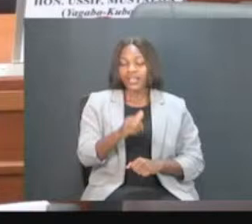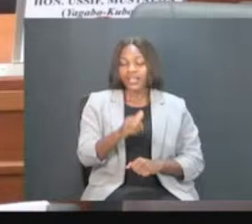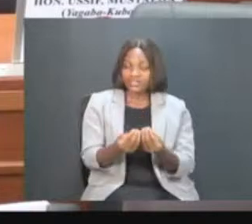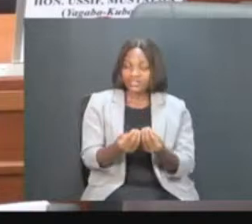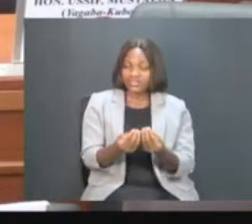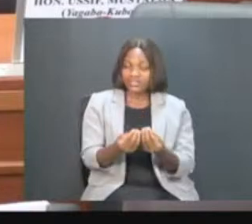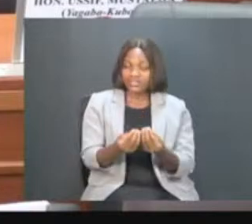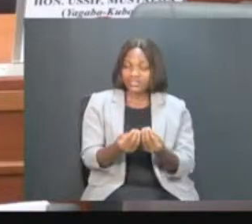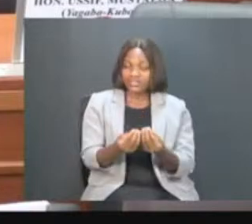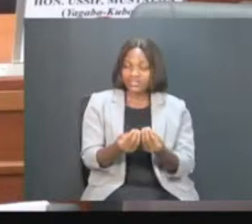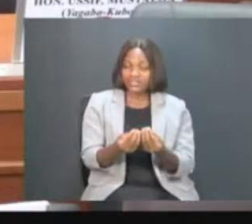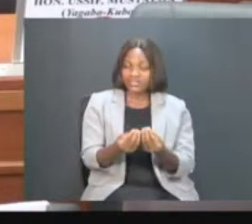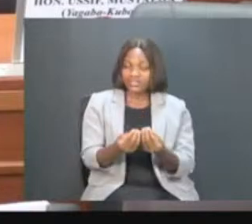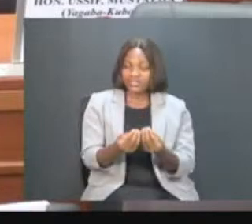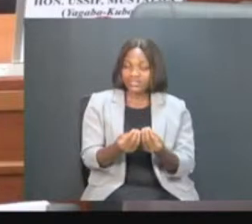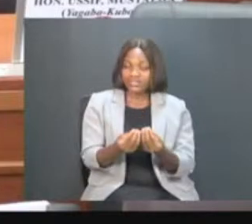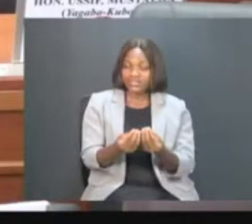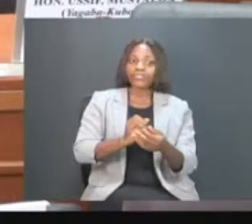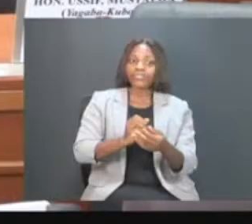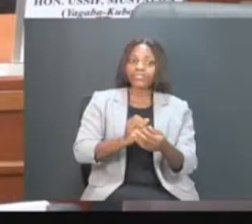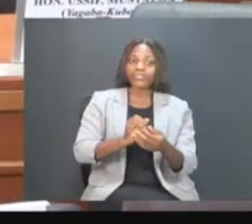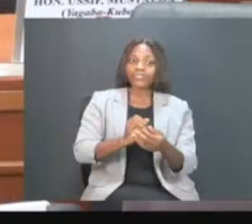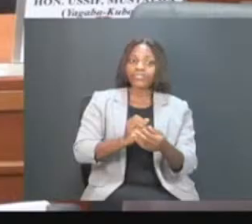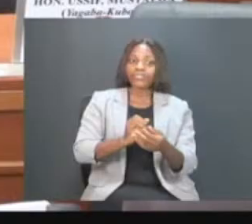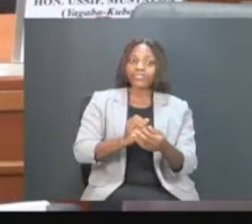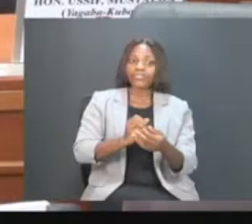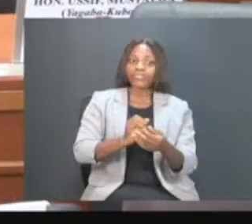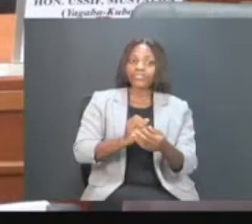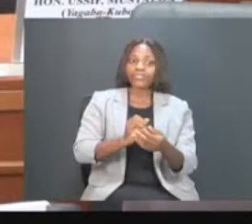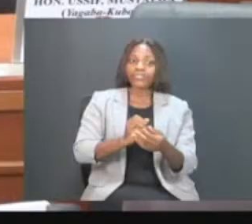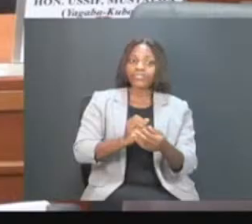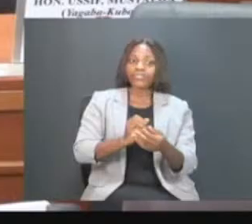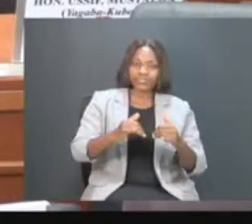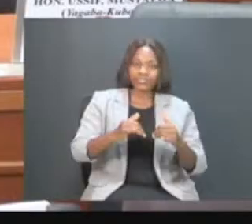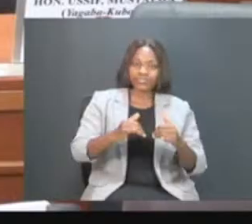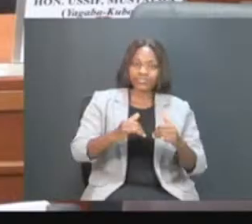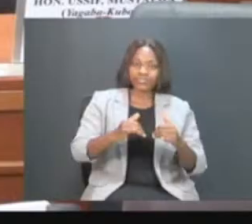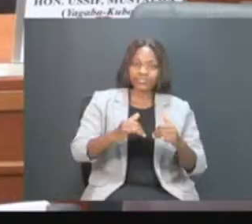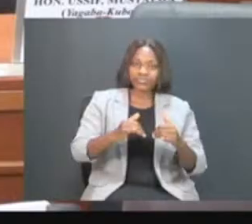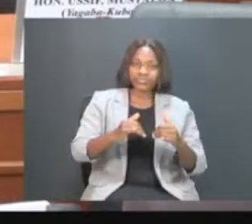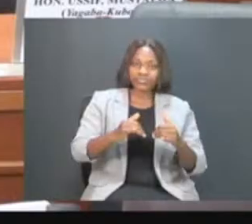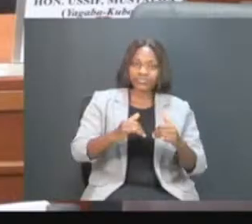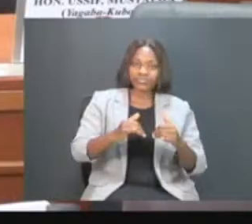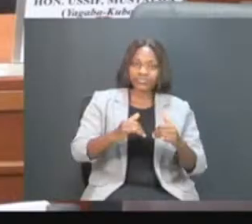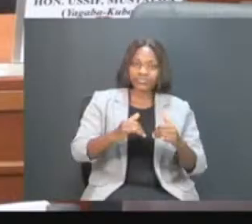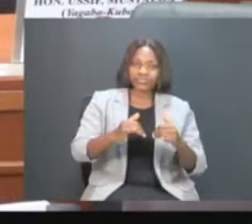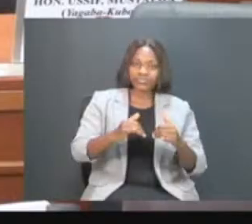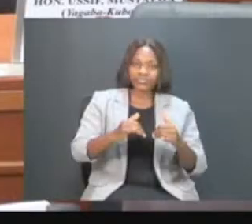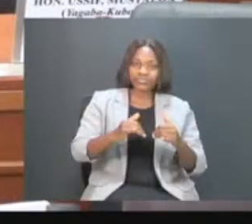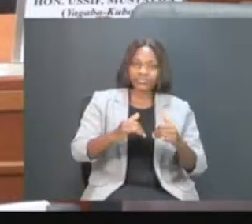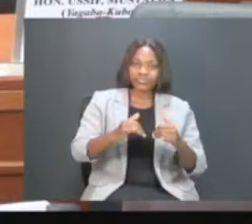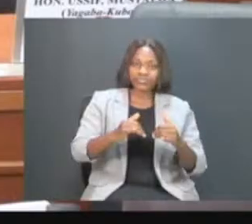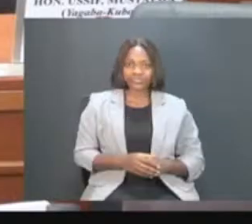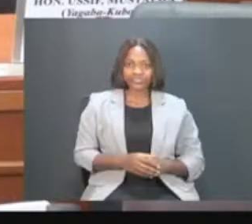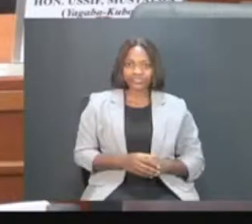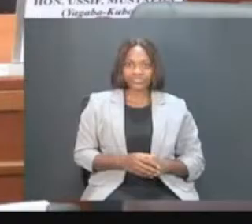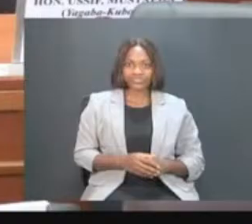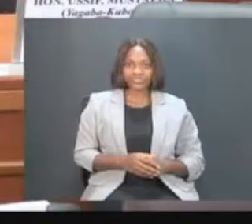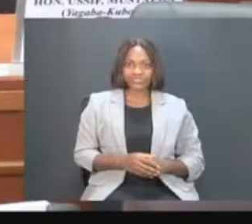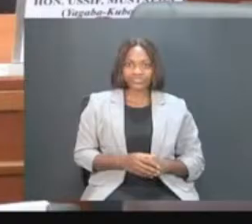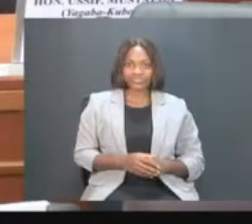their as well as community-based organizations, acting through their collectives,